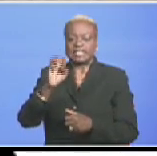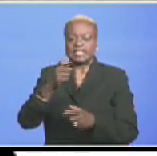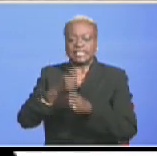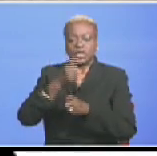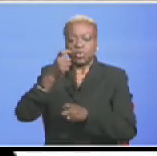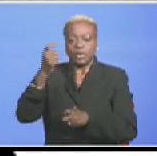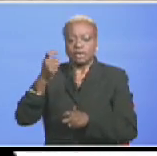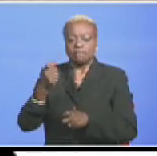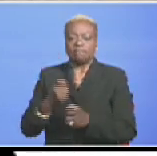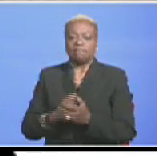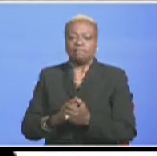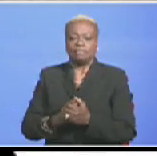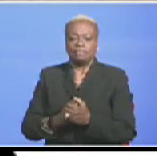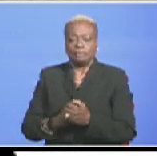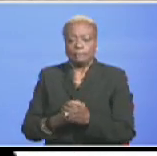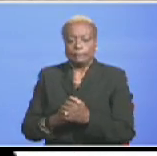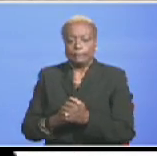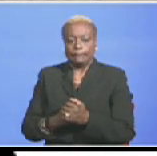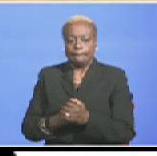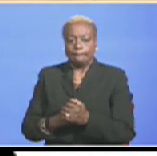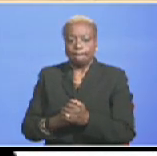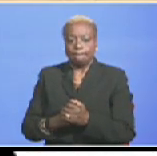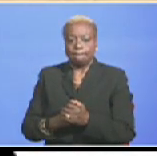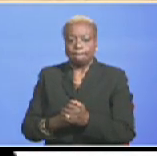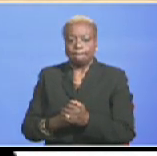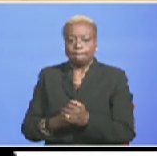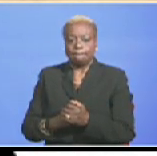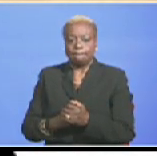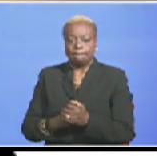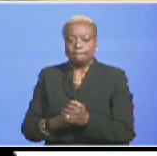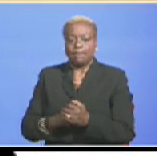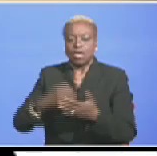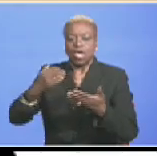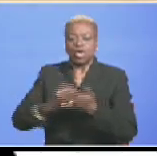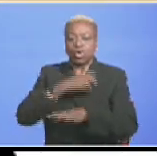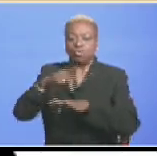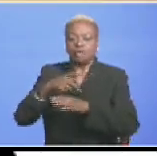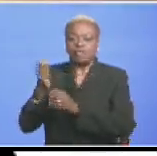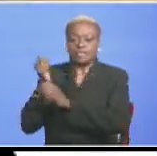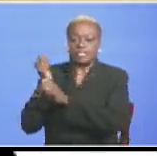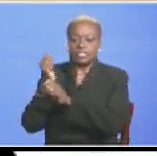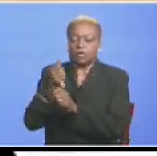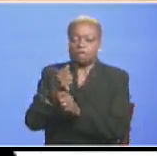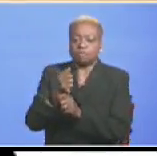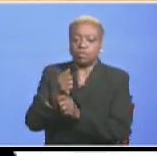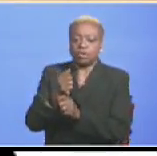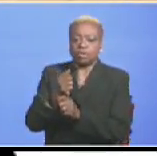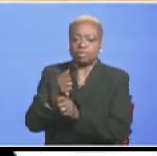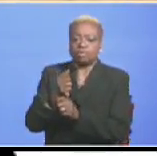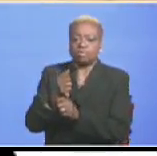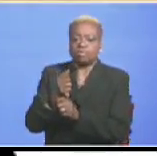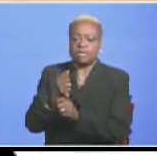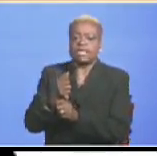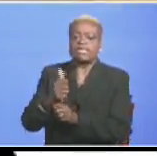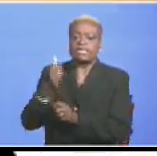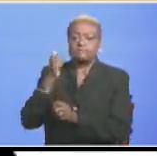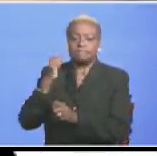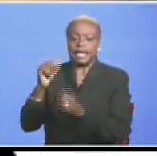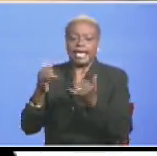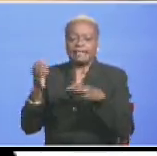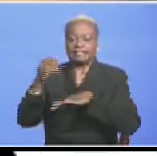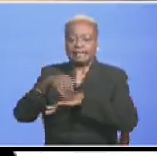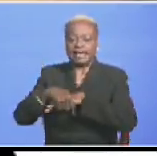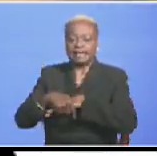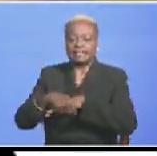14 points and 8 boards. The Province Softball Association, their championship round back on the diamond tonight